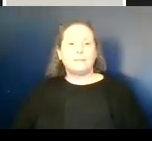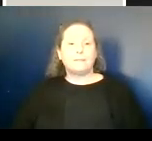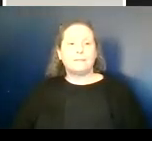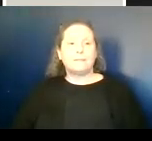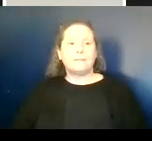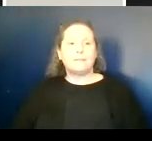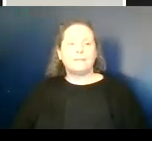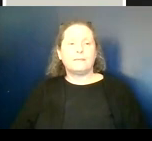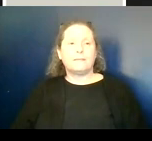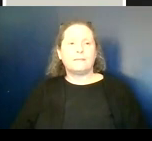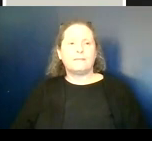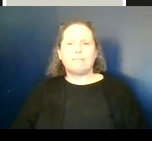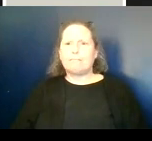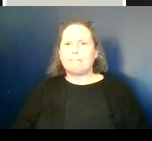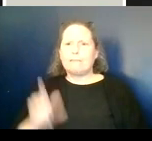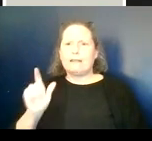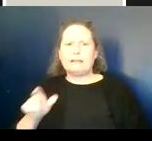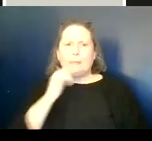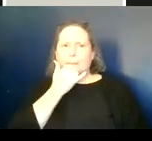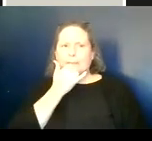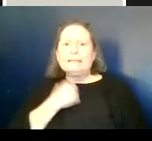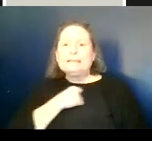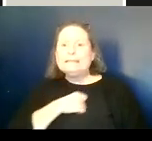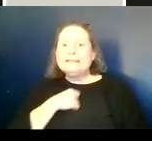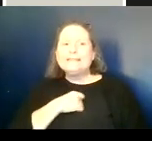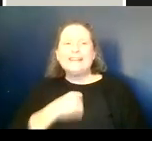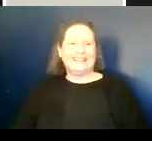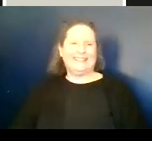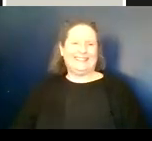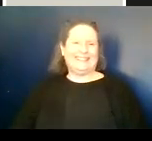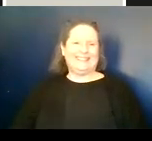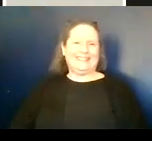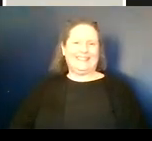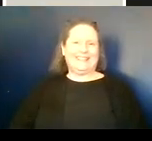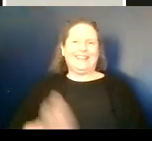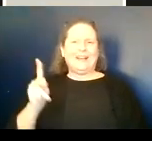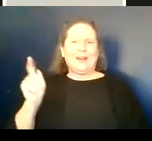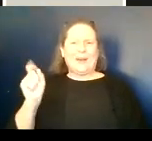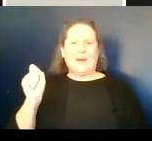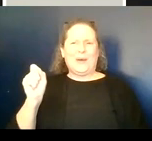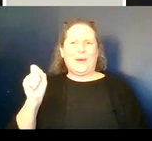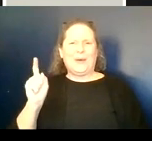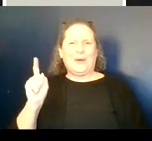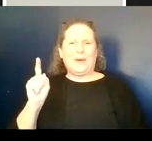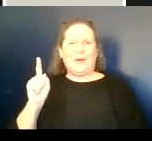oh, I clicked on it. Apologies. All right, hold on a second. Let me get back here.